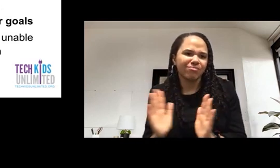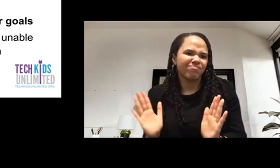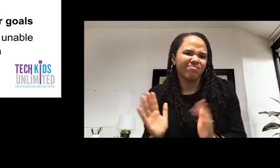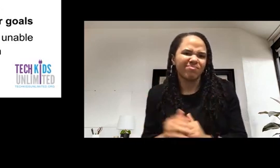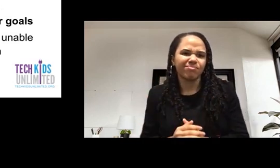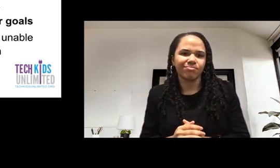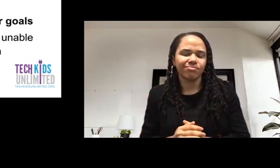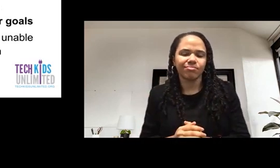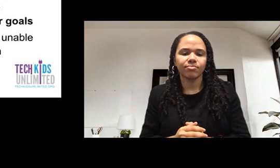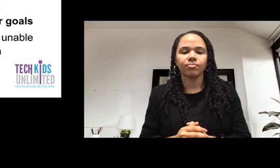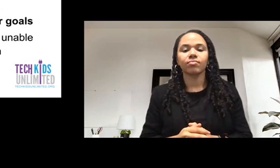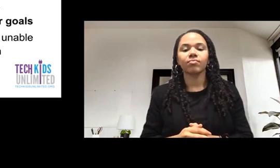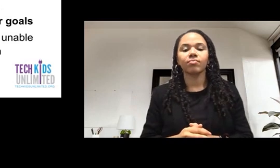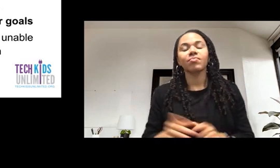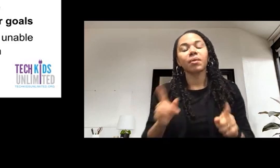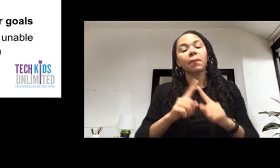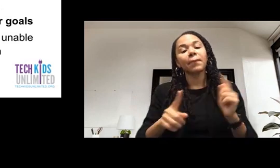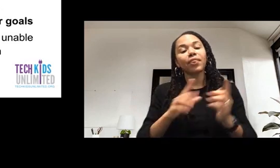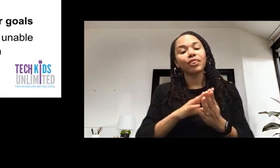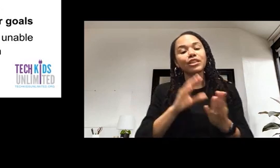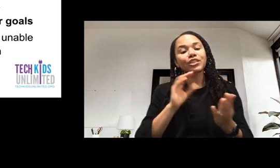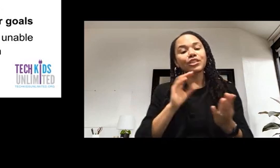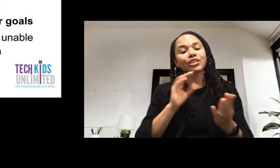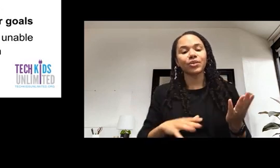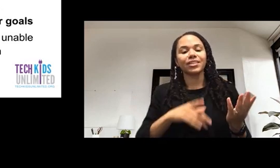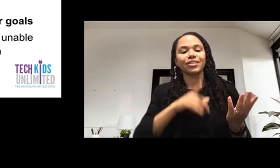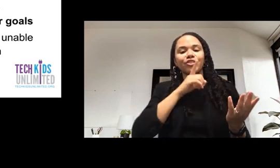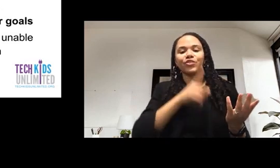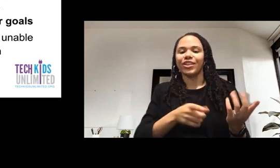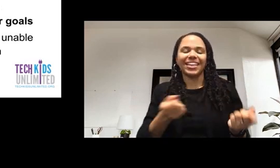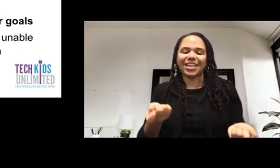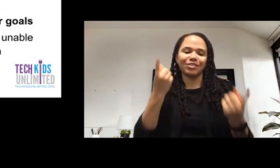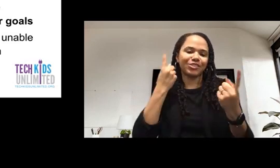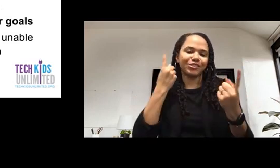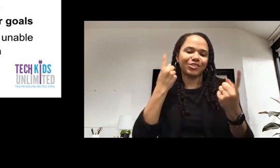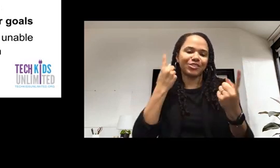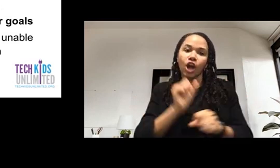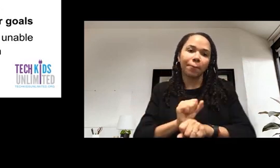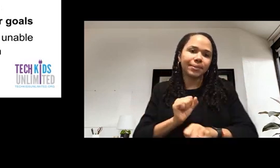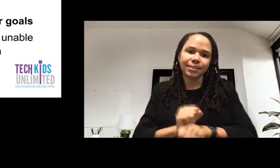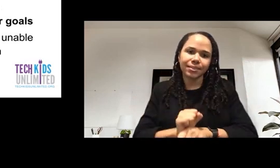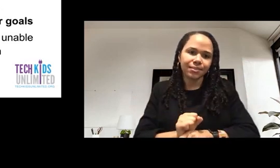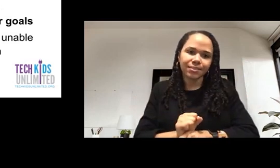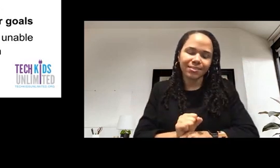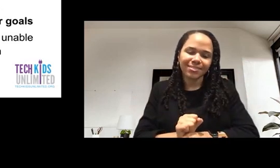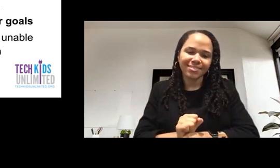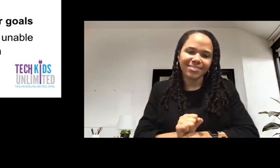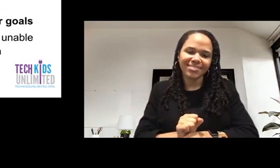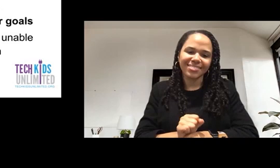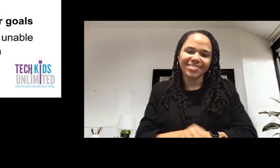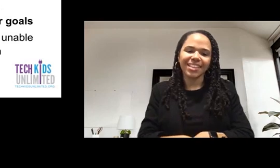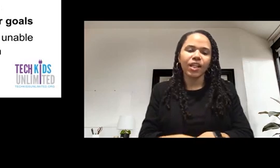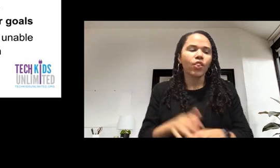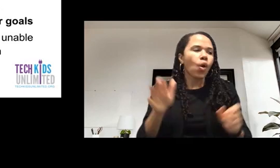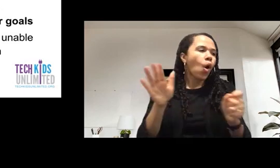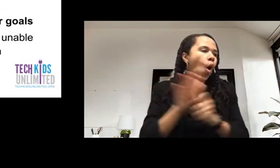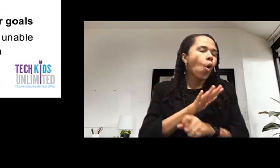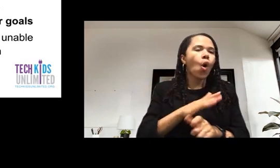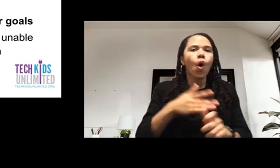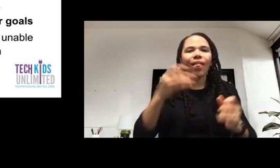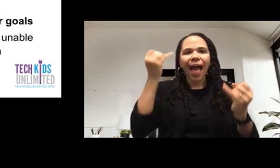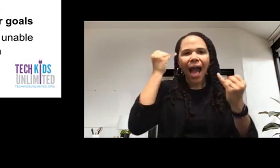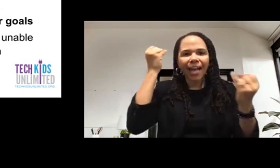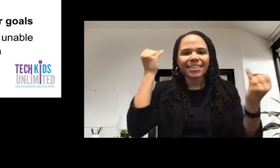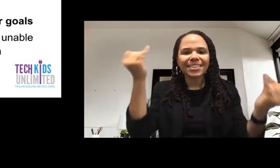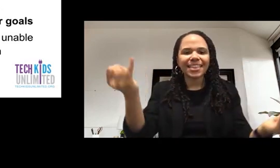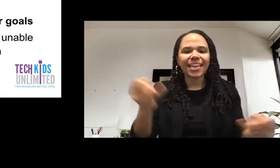they really didn't understand about jobs at all. Like, this whole idea of